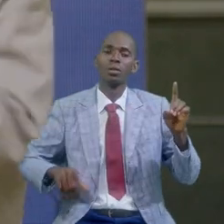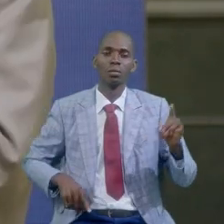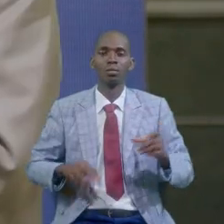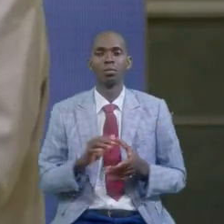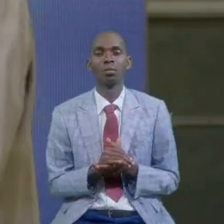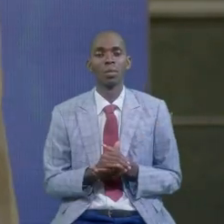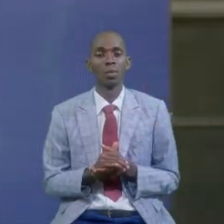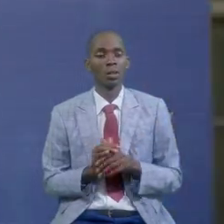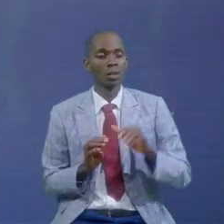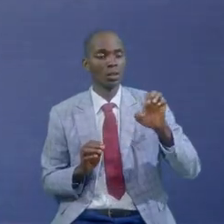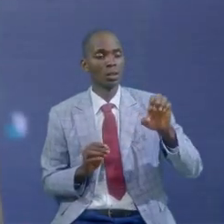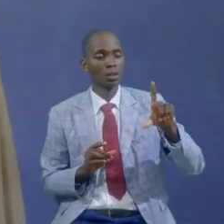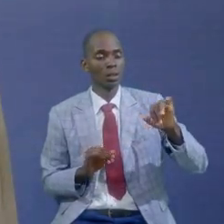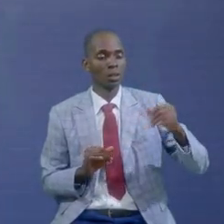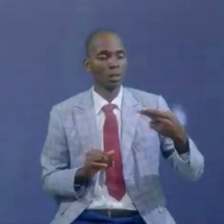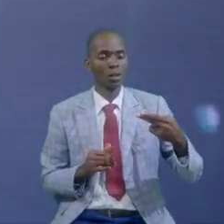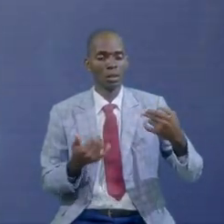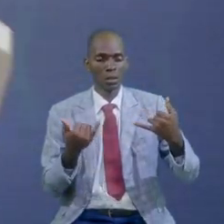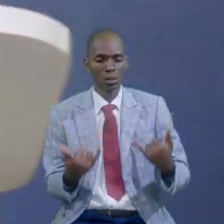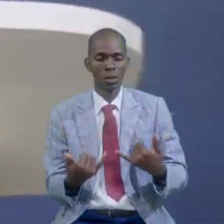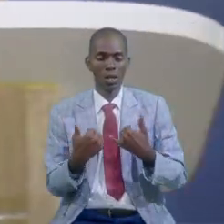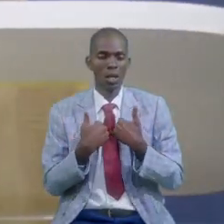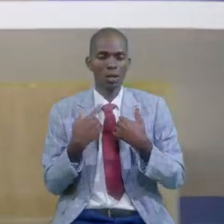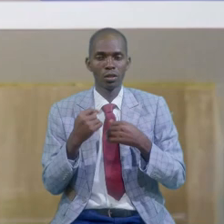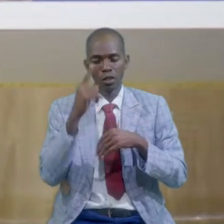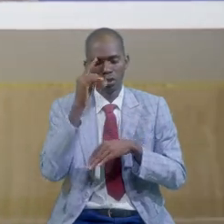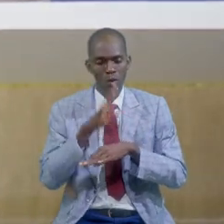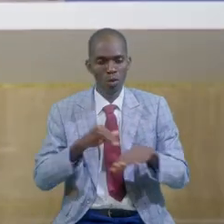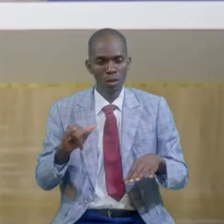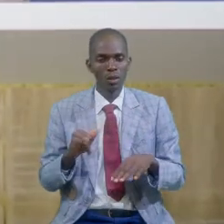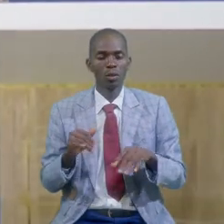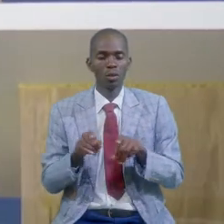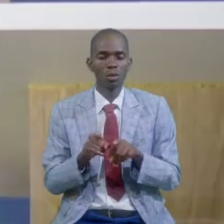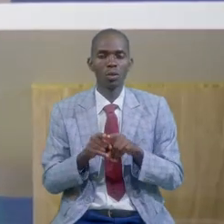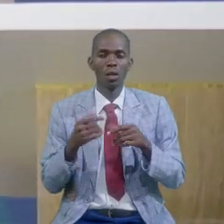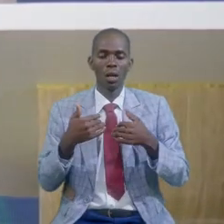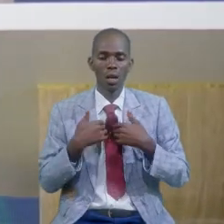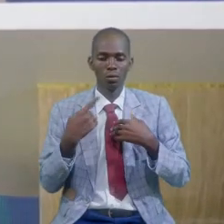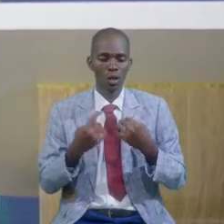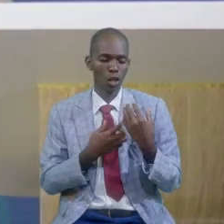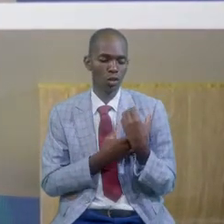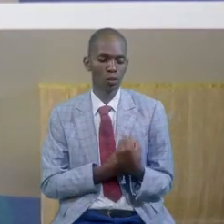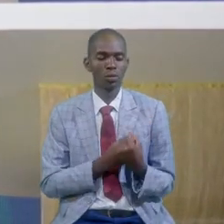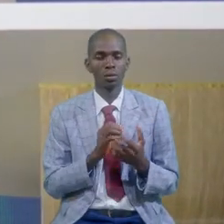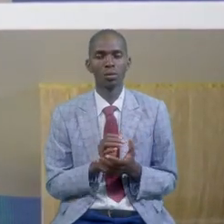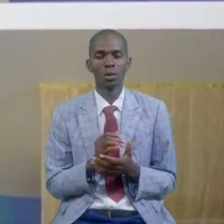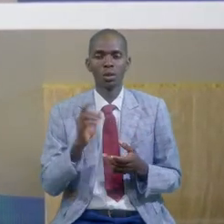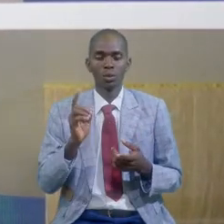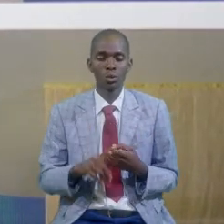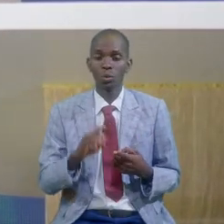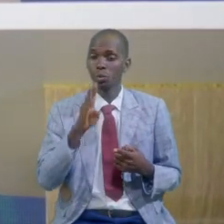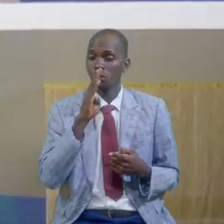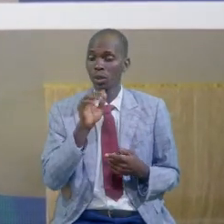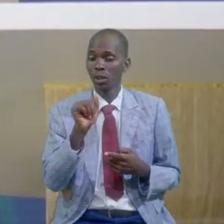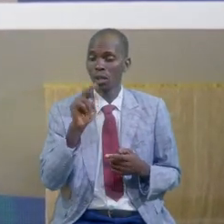now the calling, and then he had the courage to be an ambassador